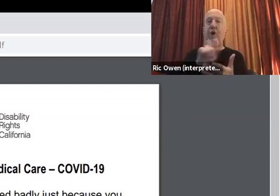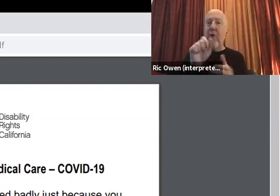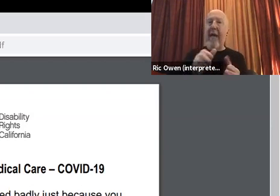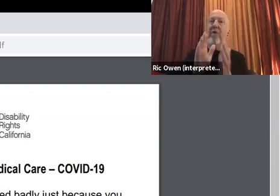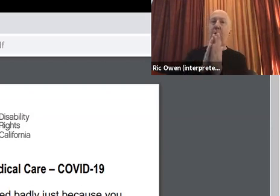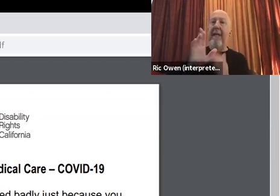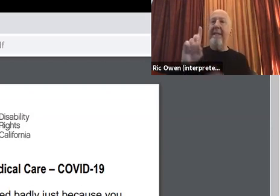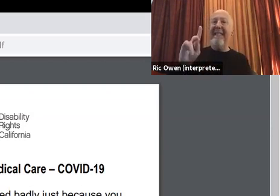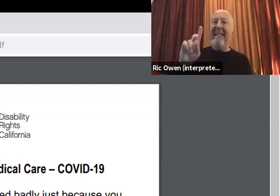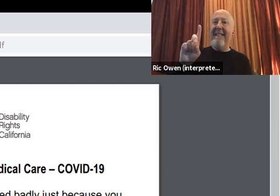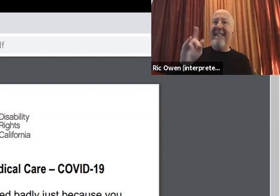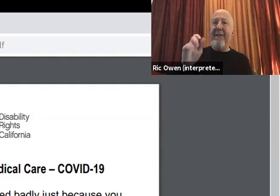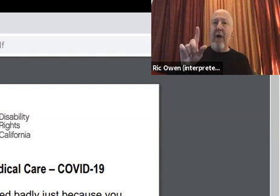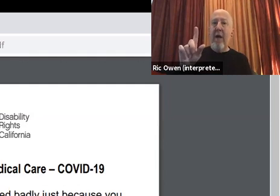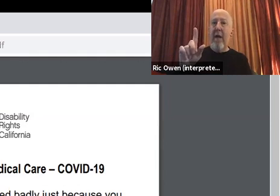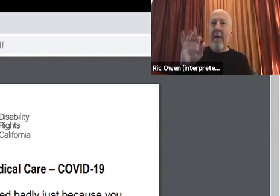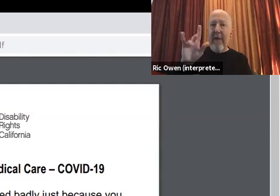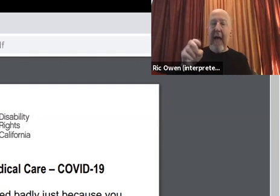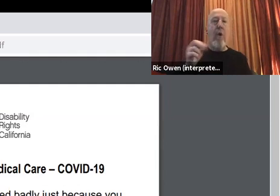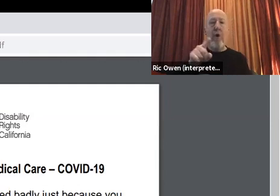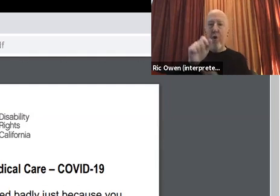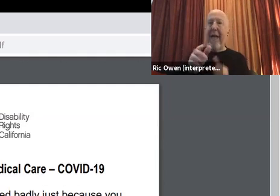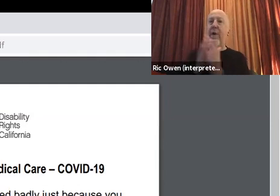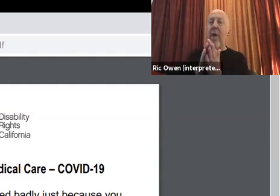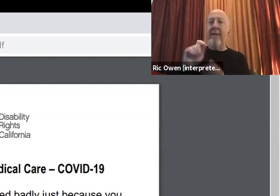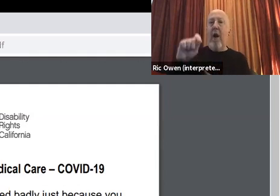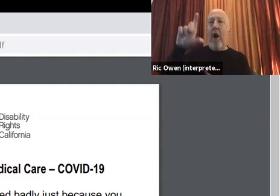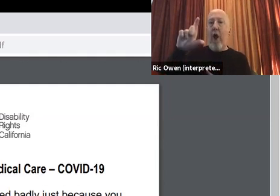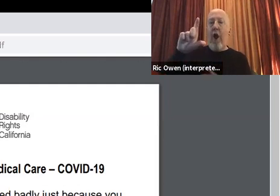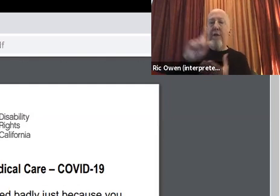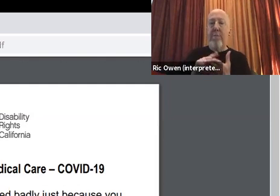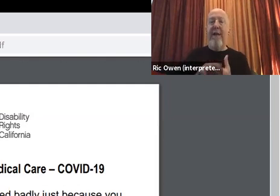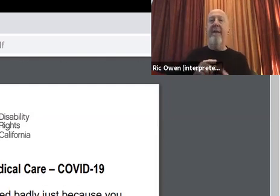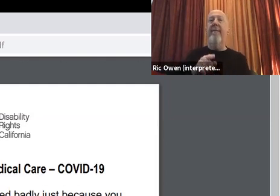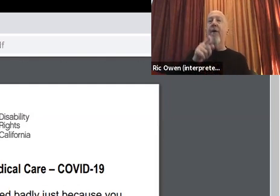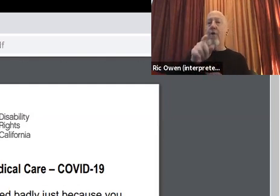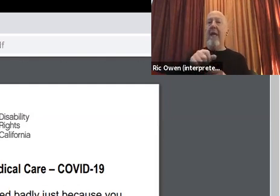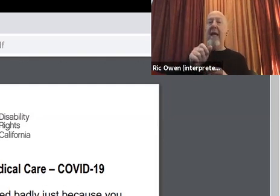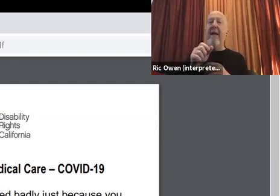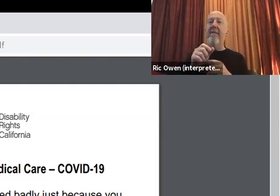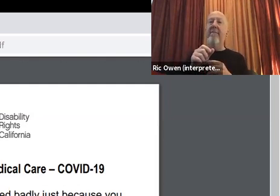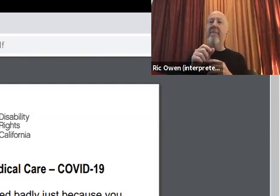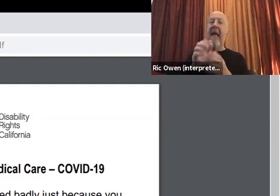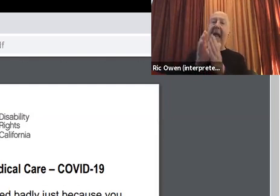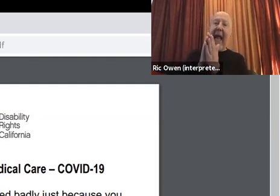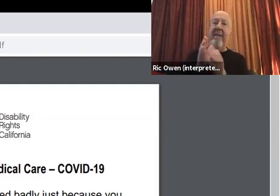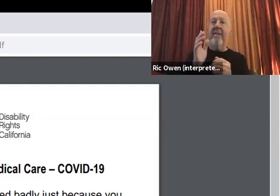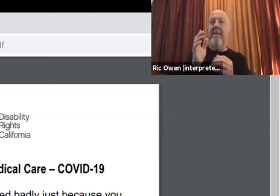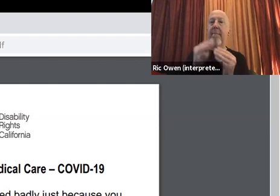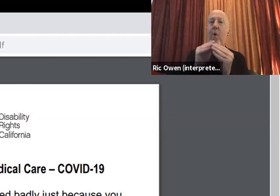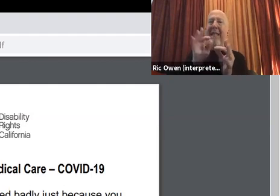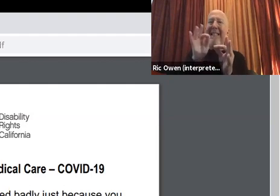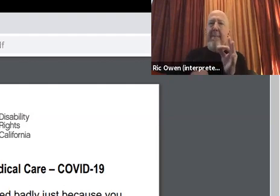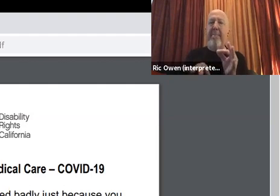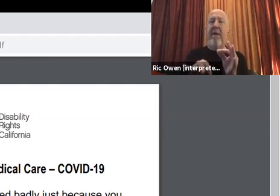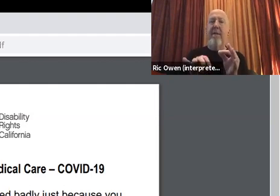in large print. You can get information in simple words. You can get